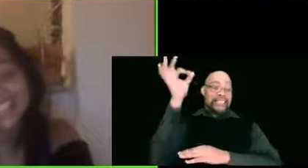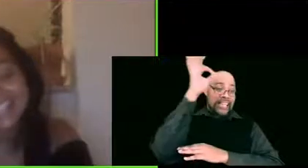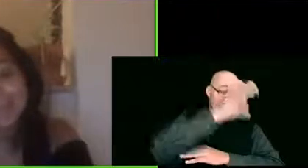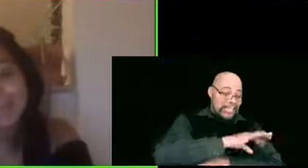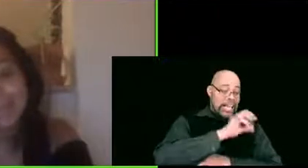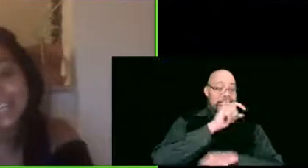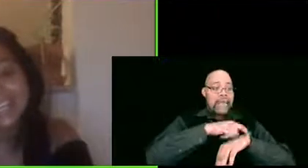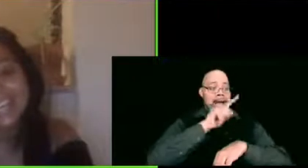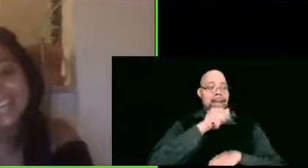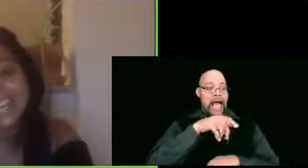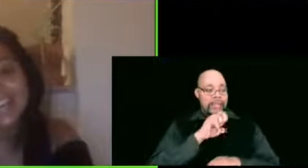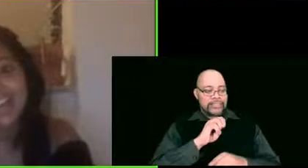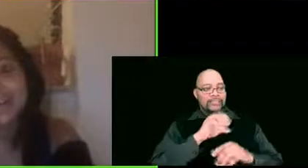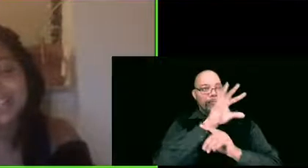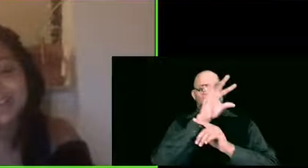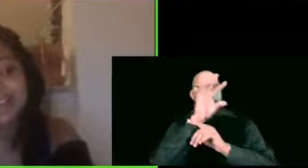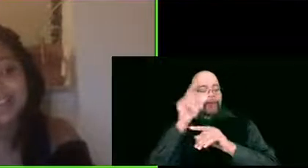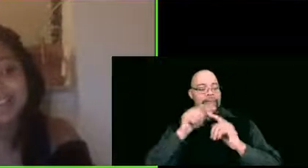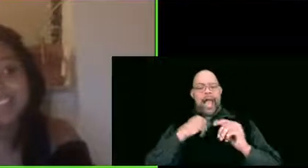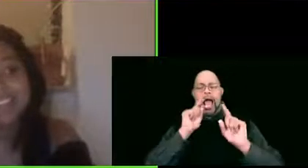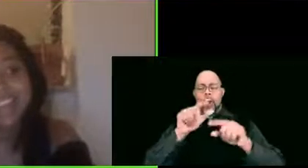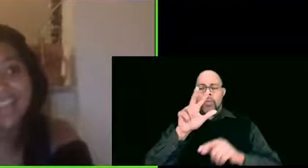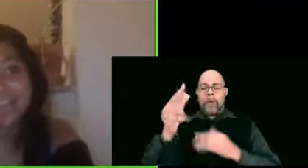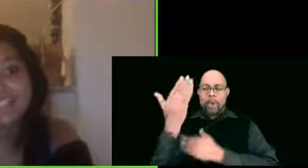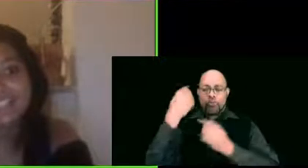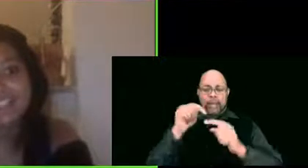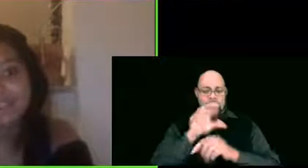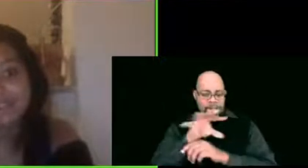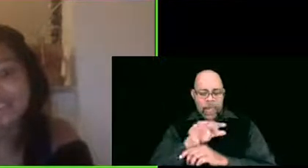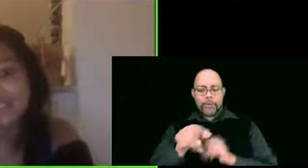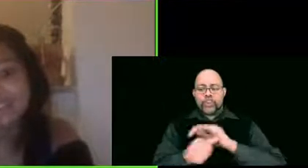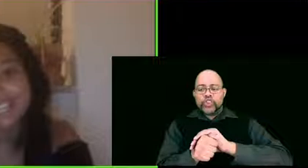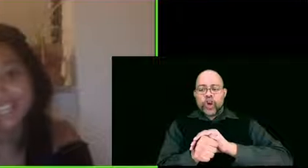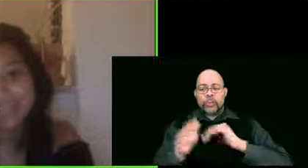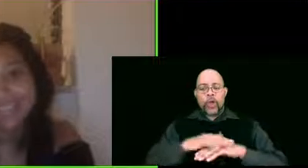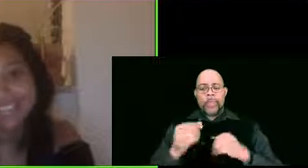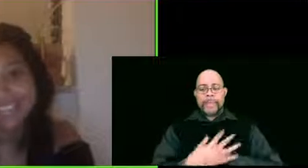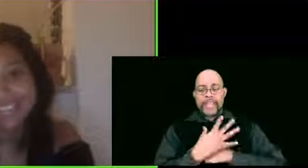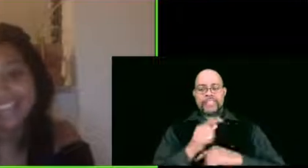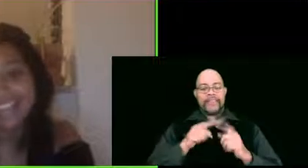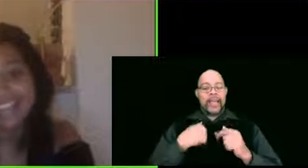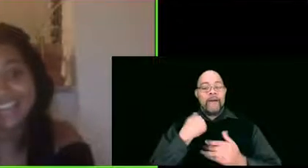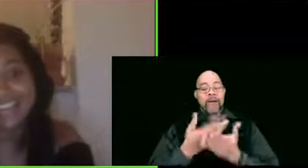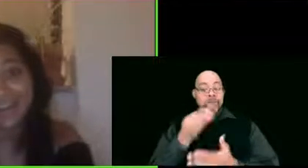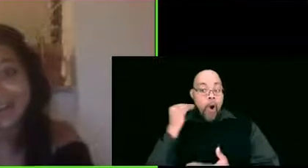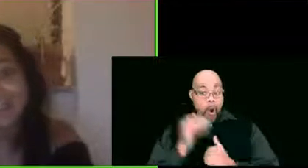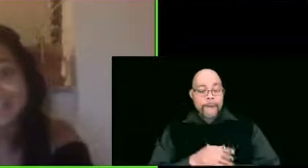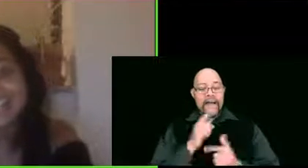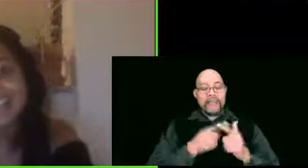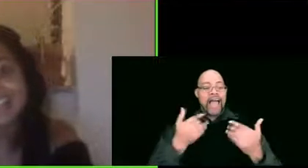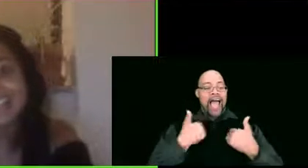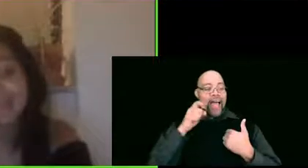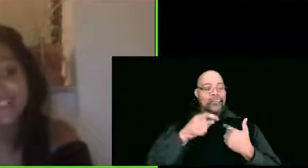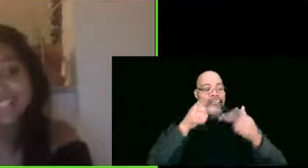then a sunset time lapse. And then I was going out at 3 a.m. to try and film turtles nesting in the beach, and then getting